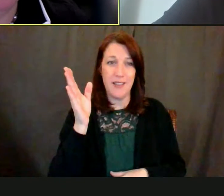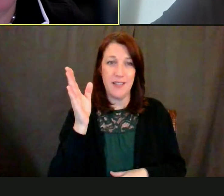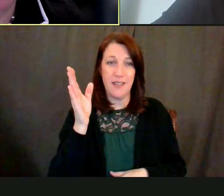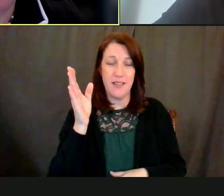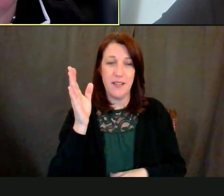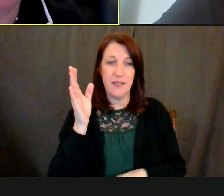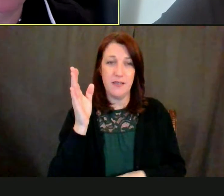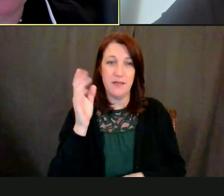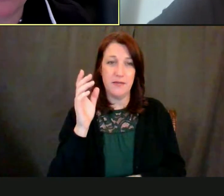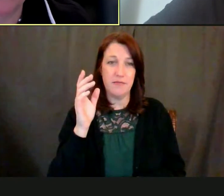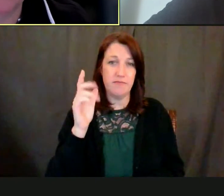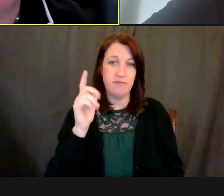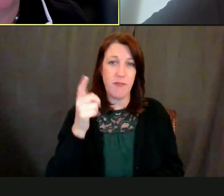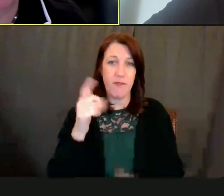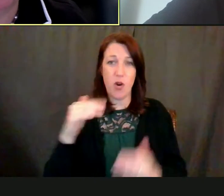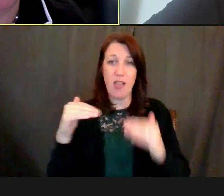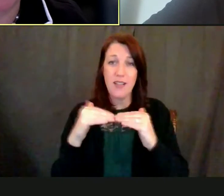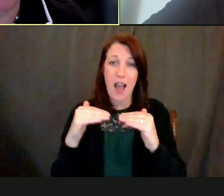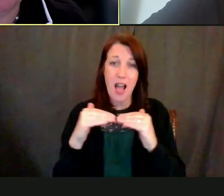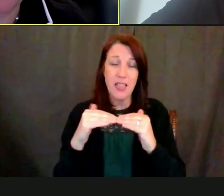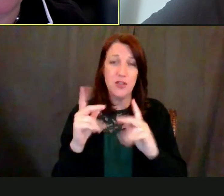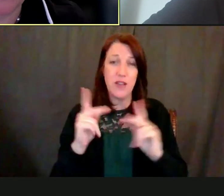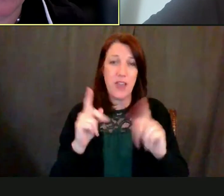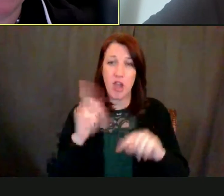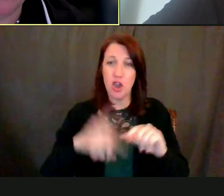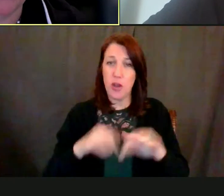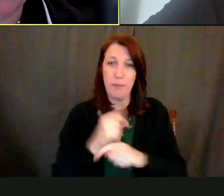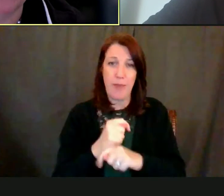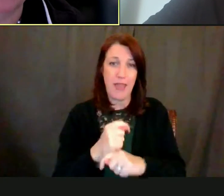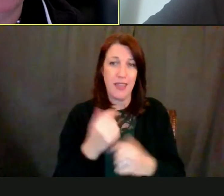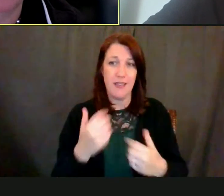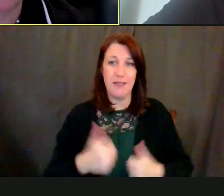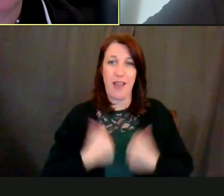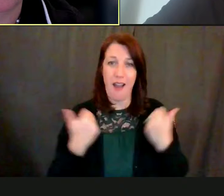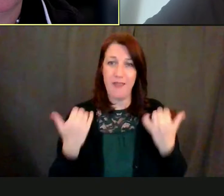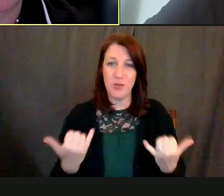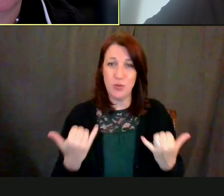probably for some of their colleagues if they weren't able to attend the live session.